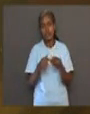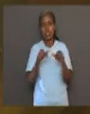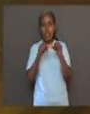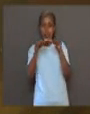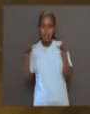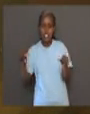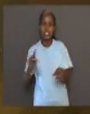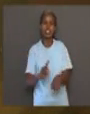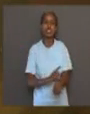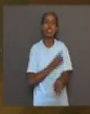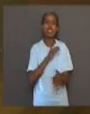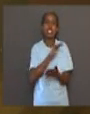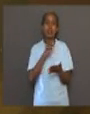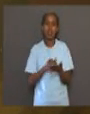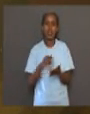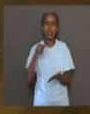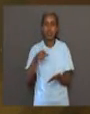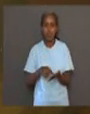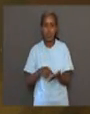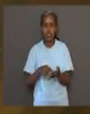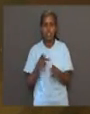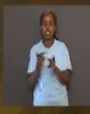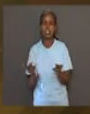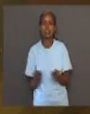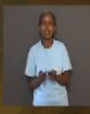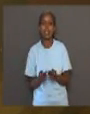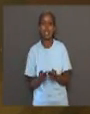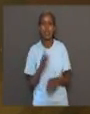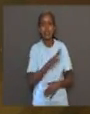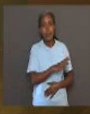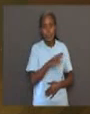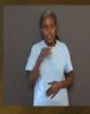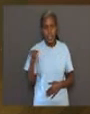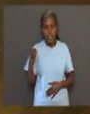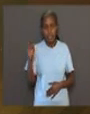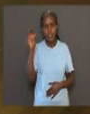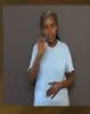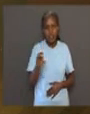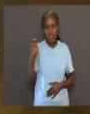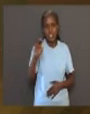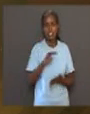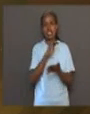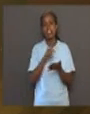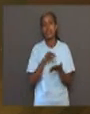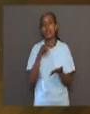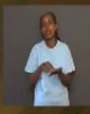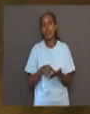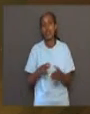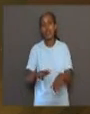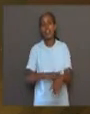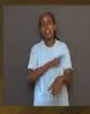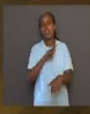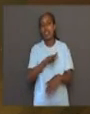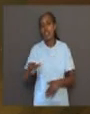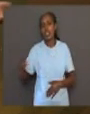the distance between points in space and finding the midpoints of line